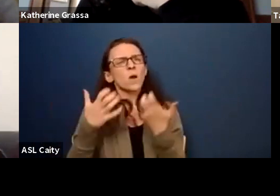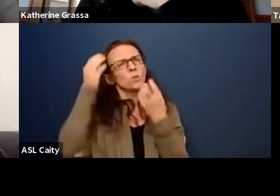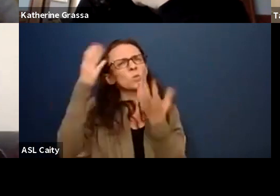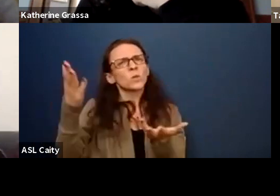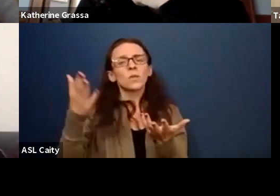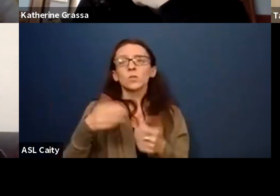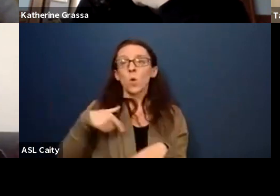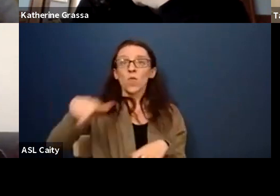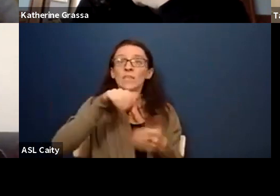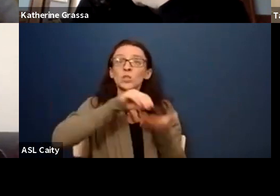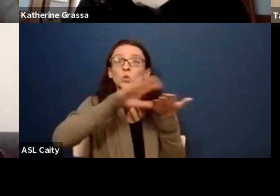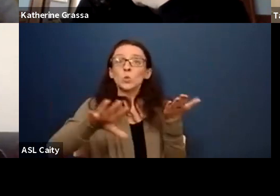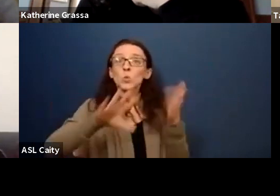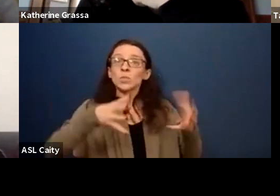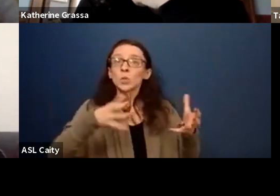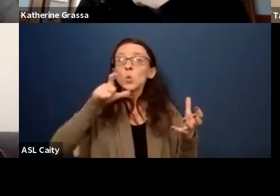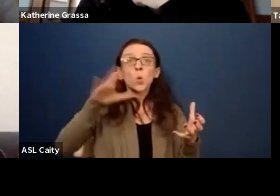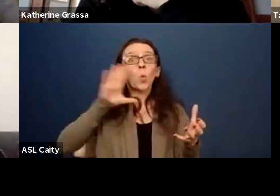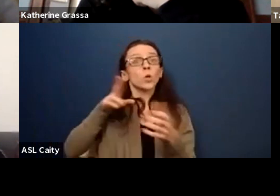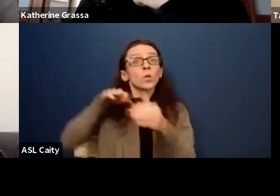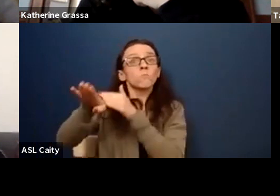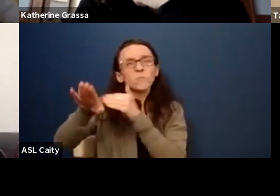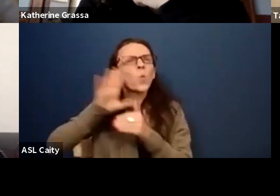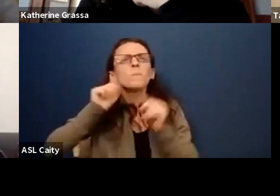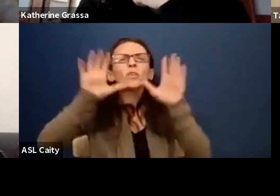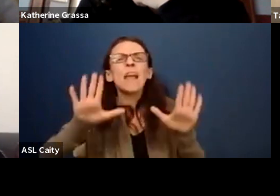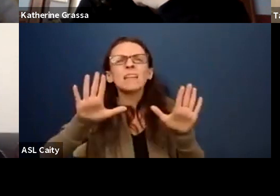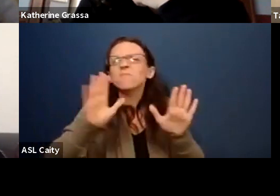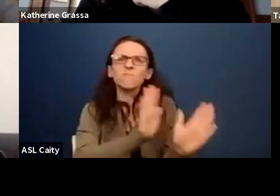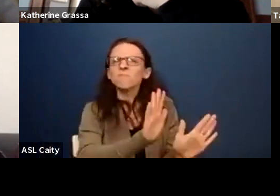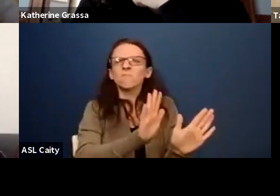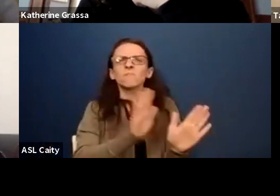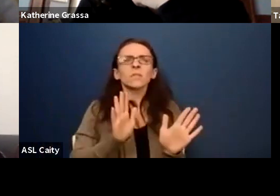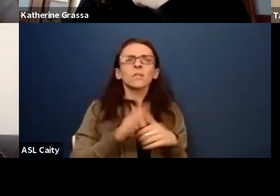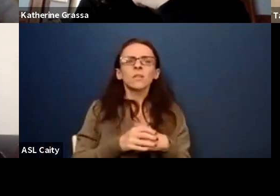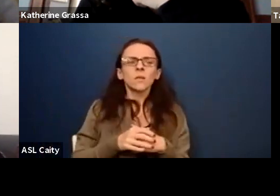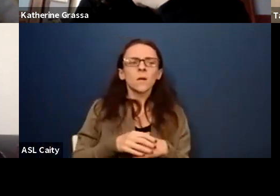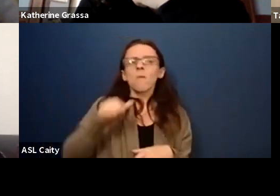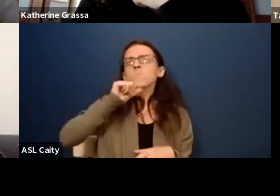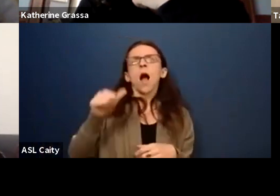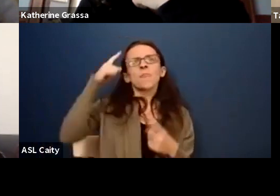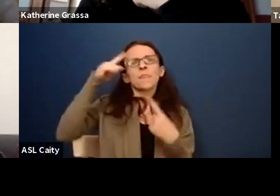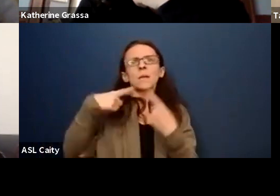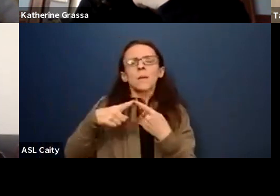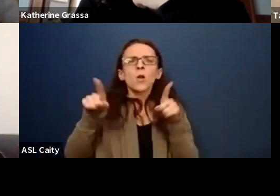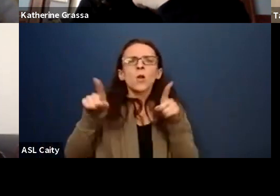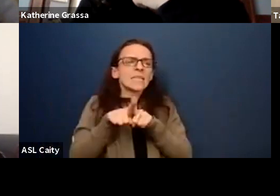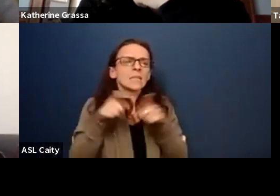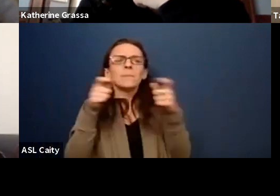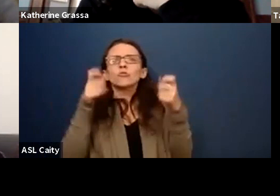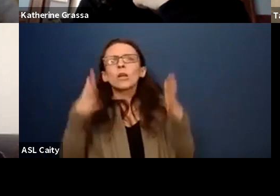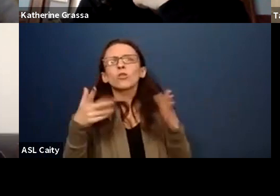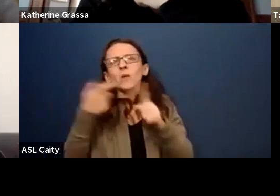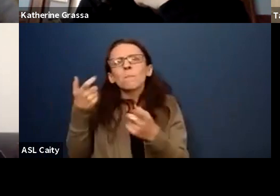it would enroll would be great. My concern isn't coming as an administrator of the school in terms of would I be able